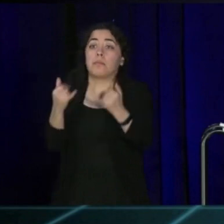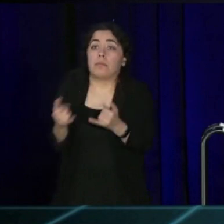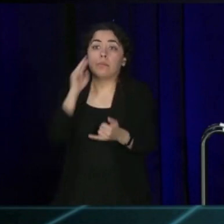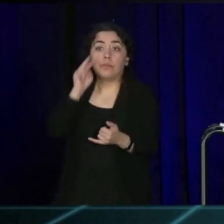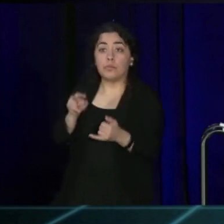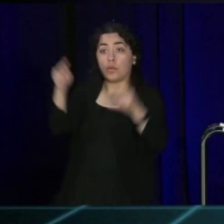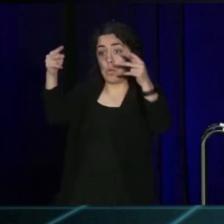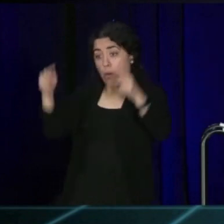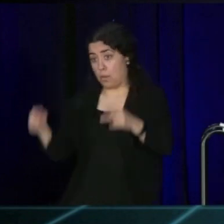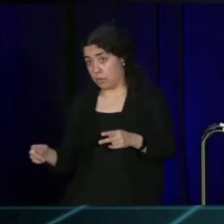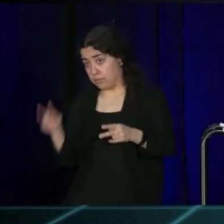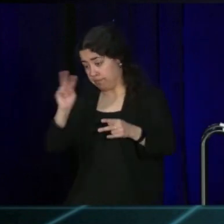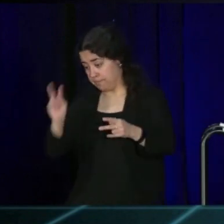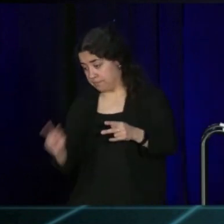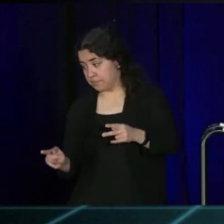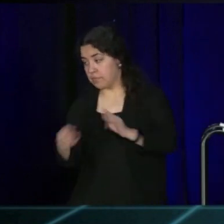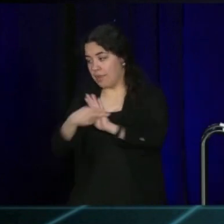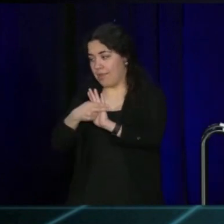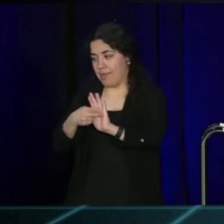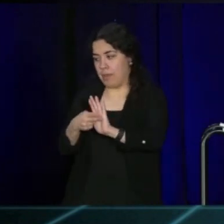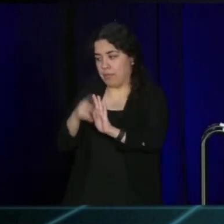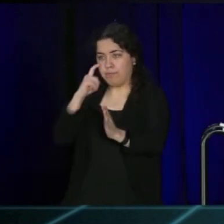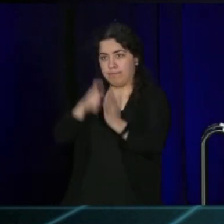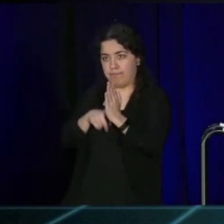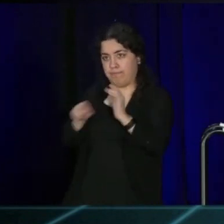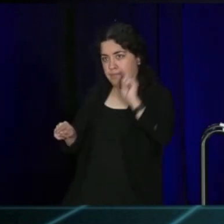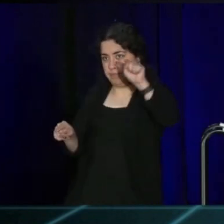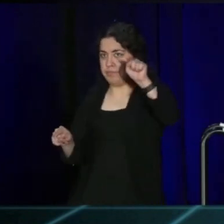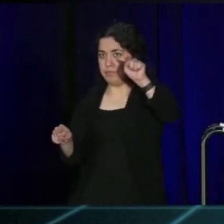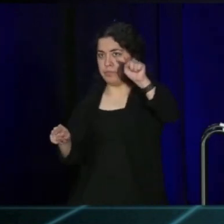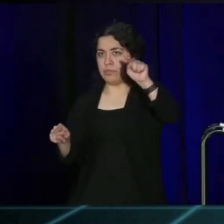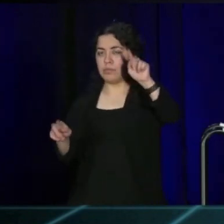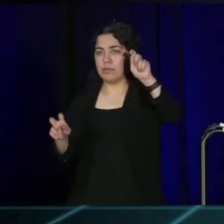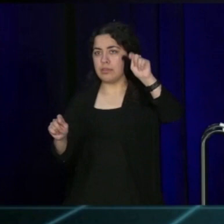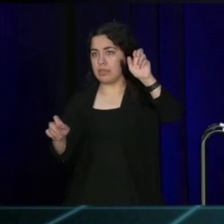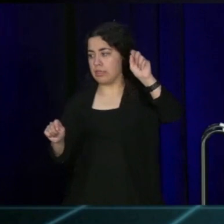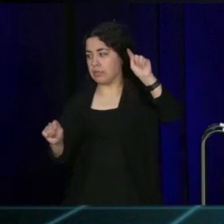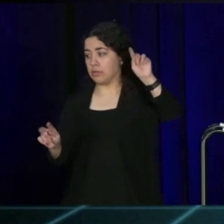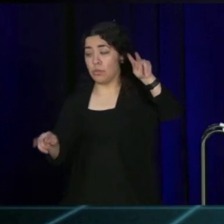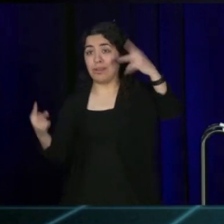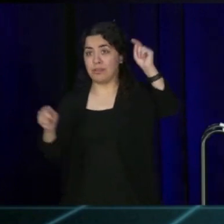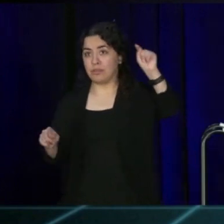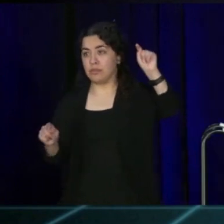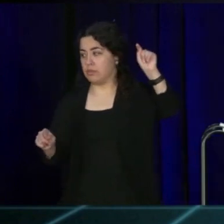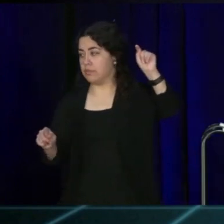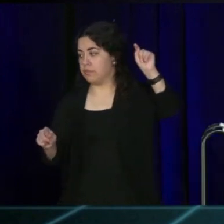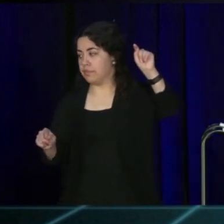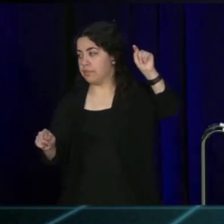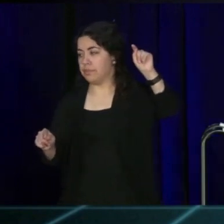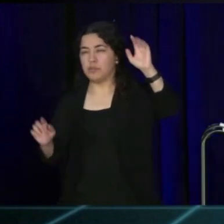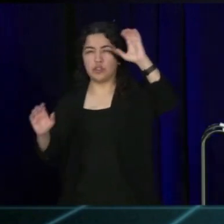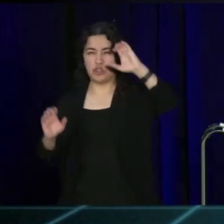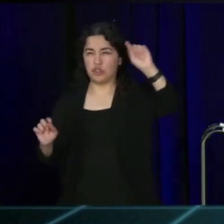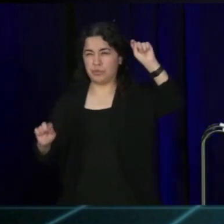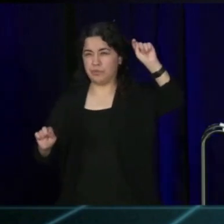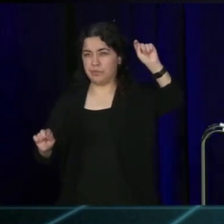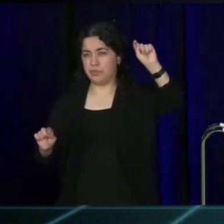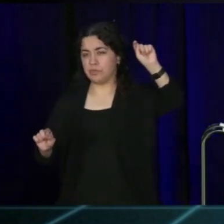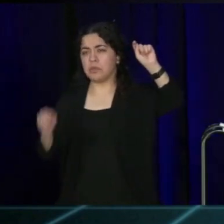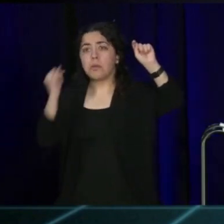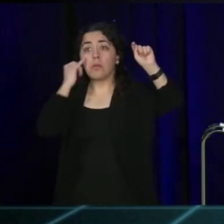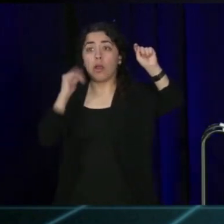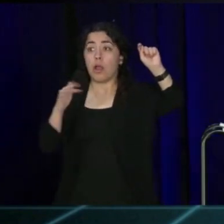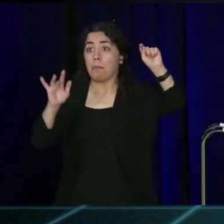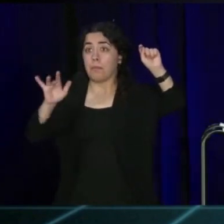have a label like word text twice. So what if we could use our button, our